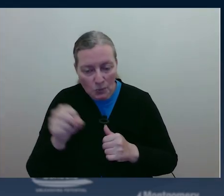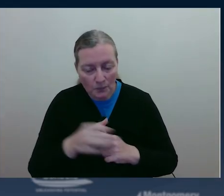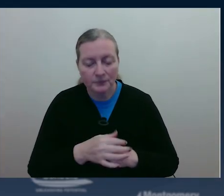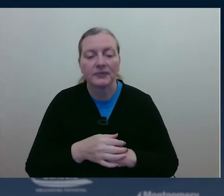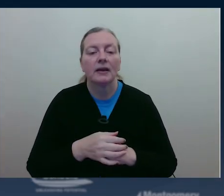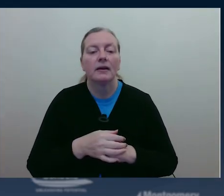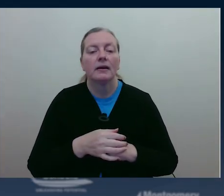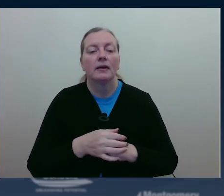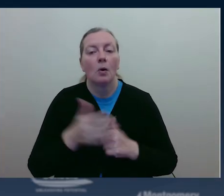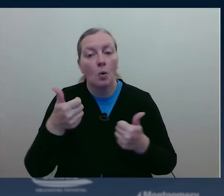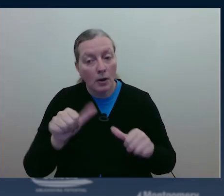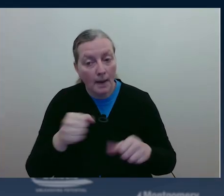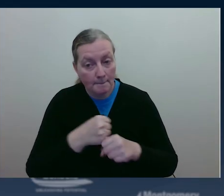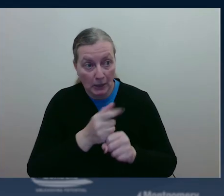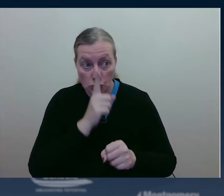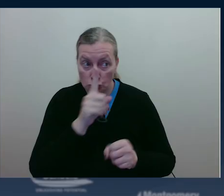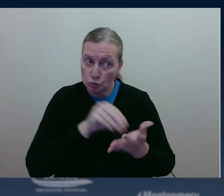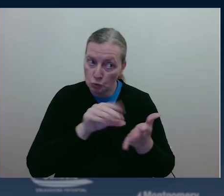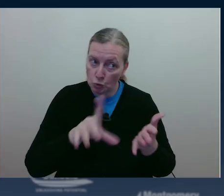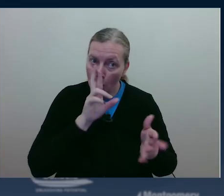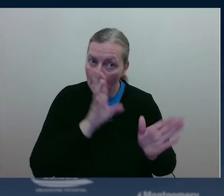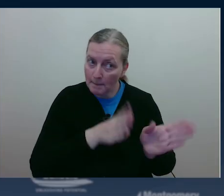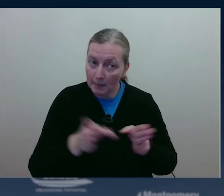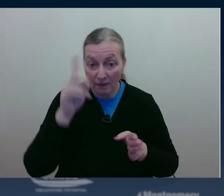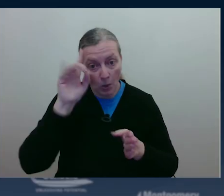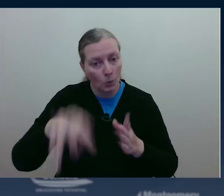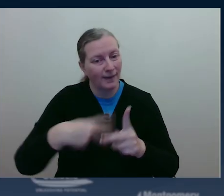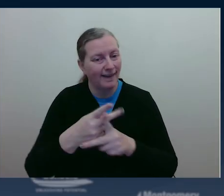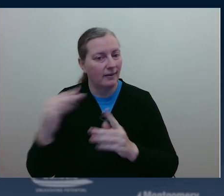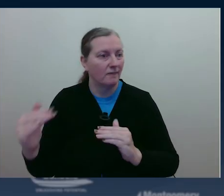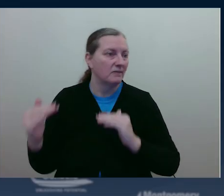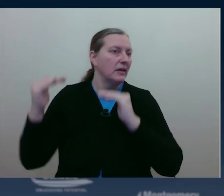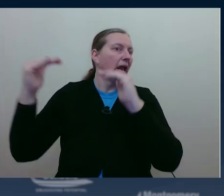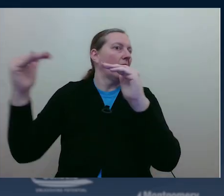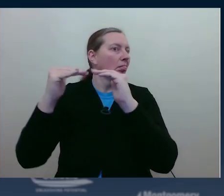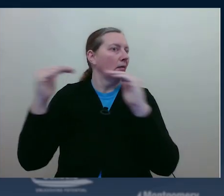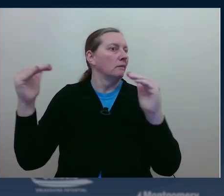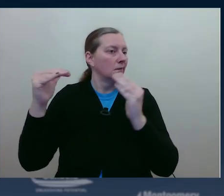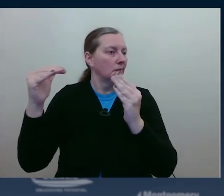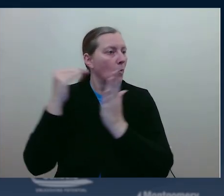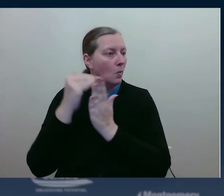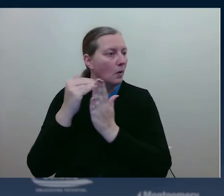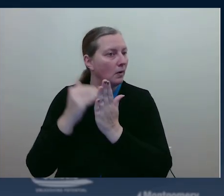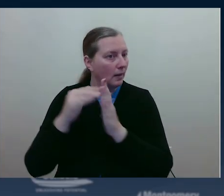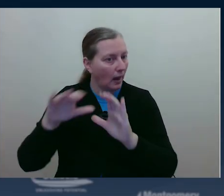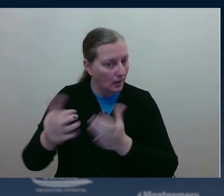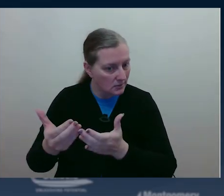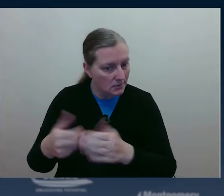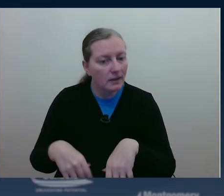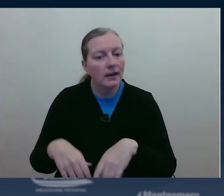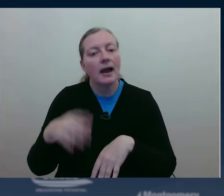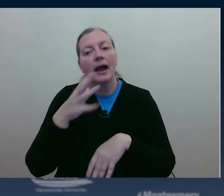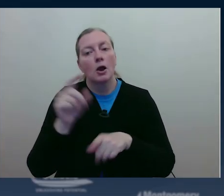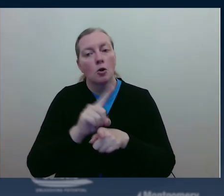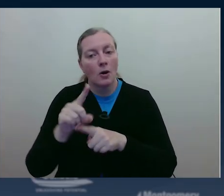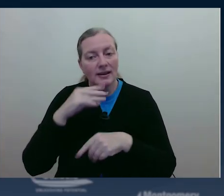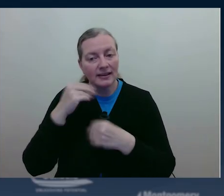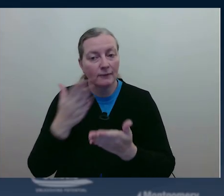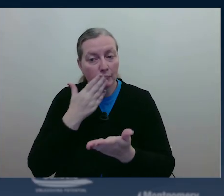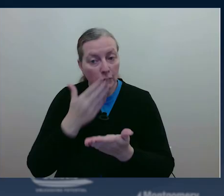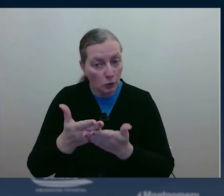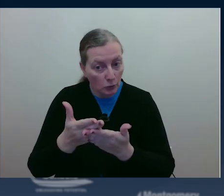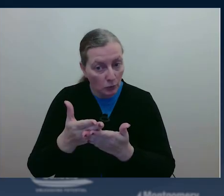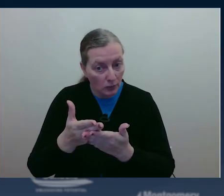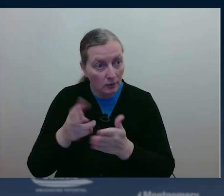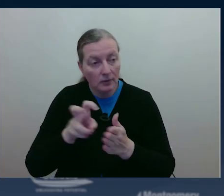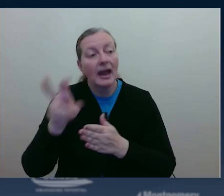prepared for advanced courses, providing a well-rounded course progression, expanding the use of distance learning to close